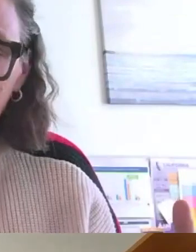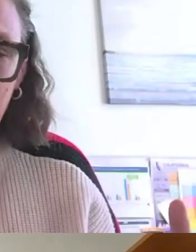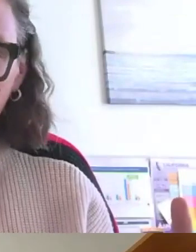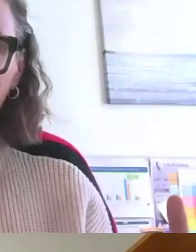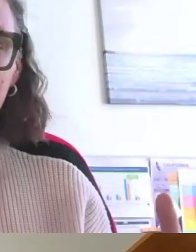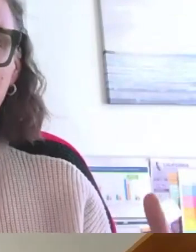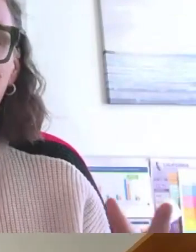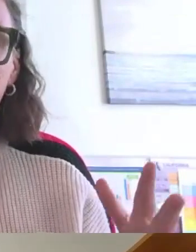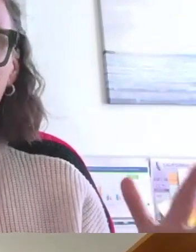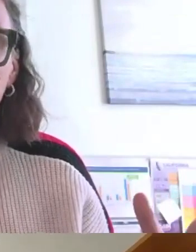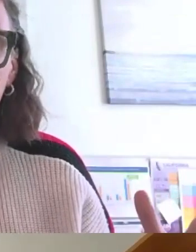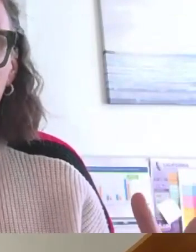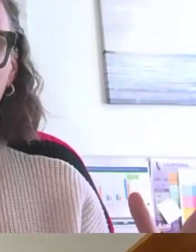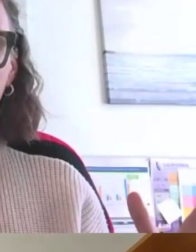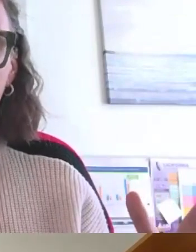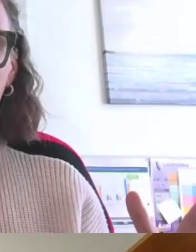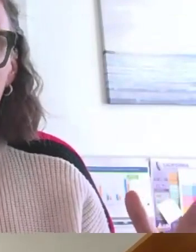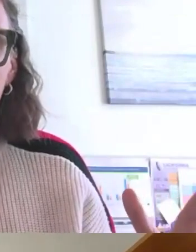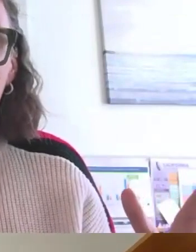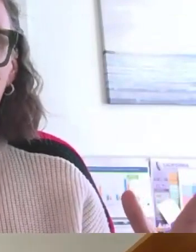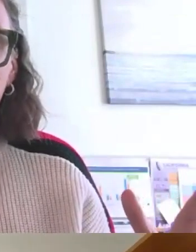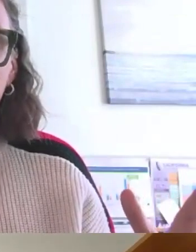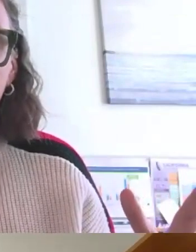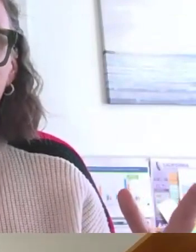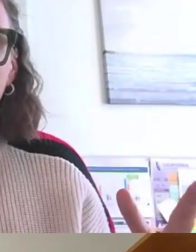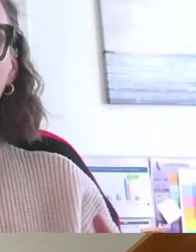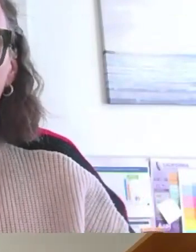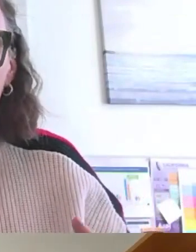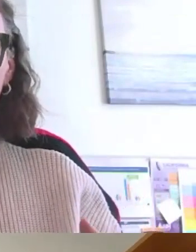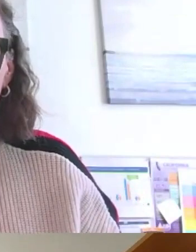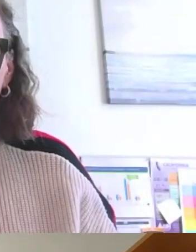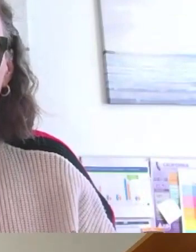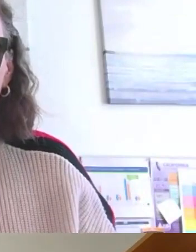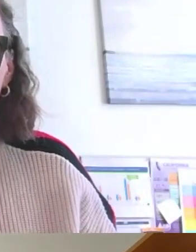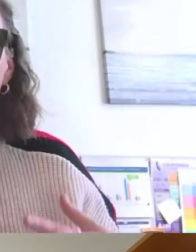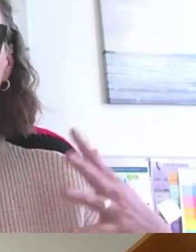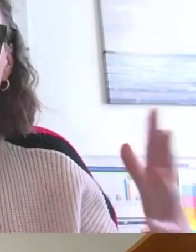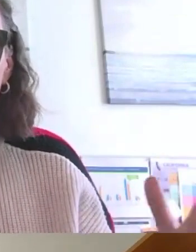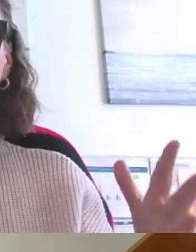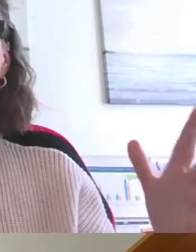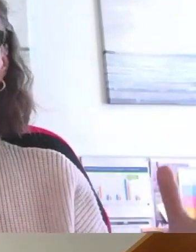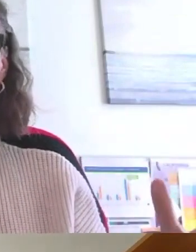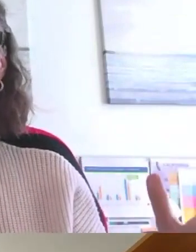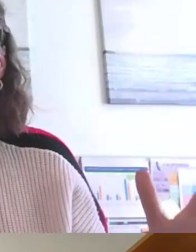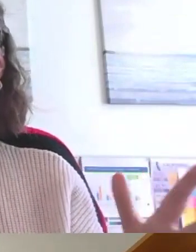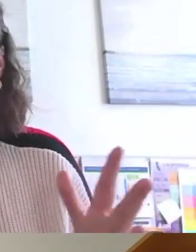including many with dementia, are in assisted living. And we don't necessarily have a vision and a strategy